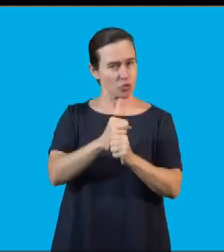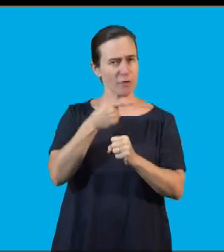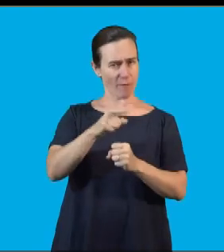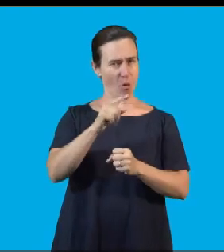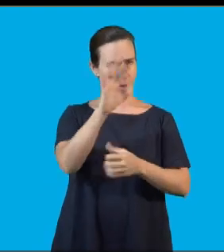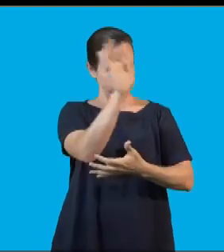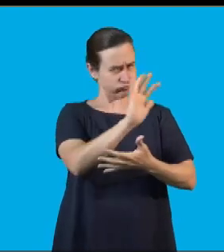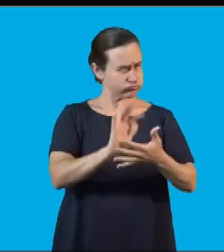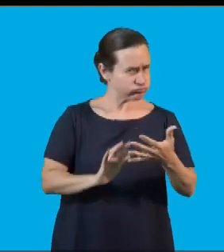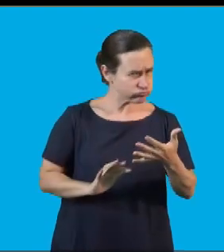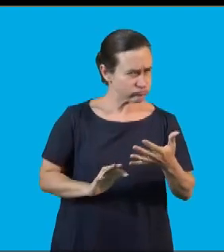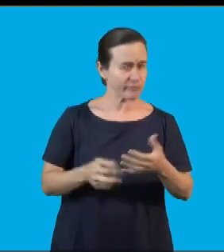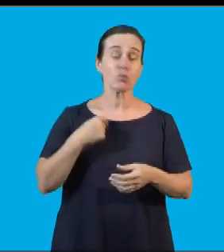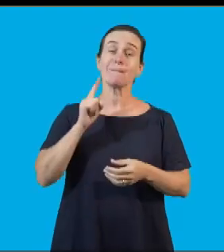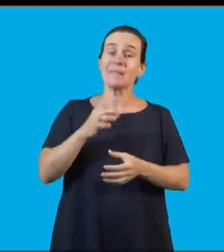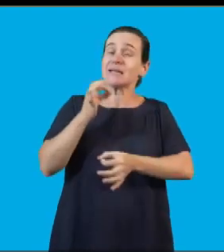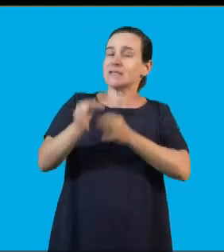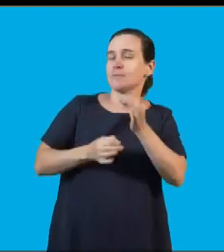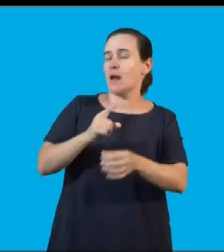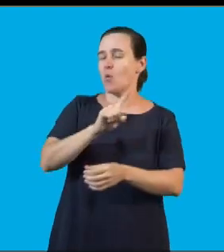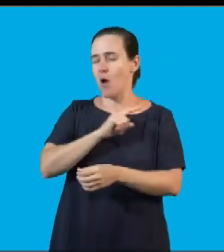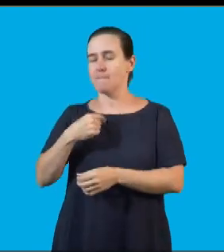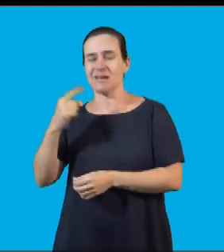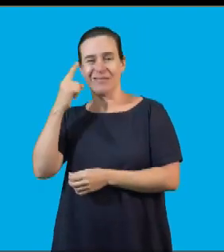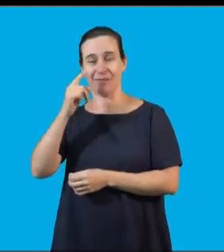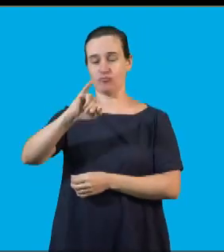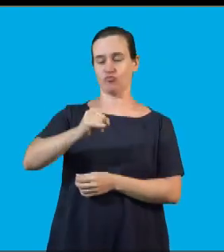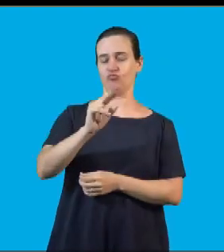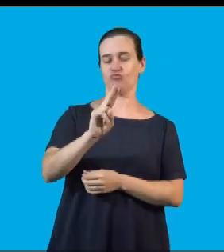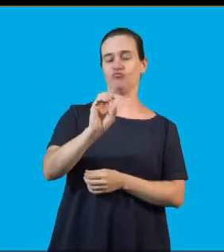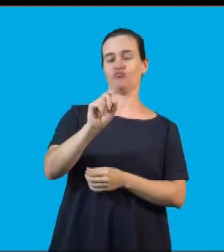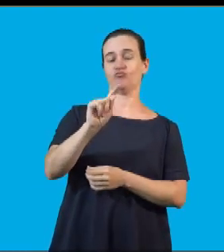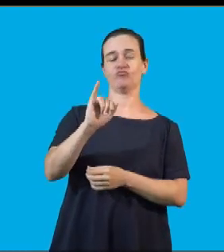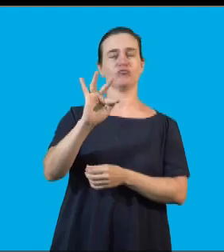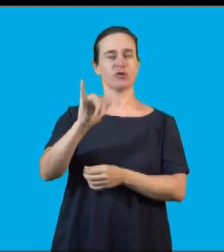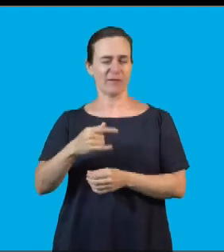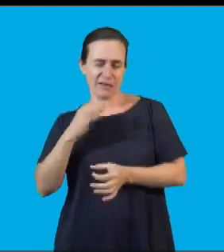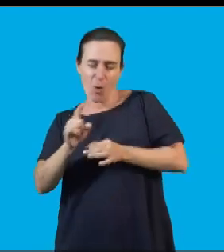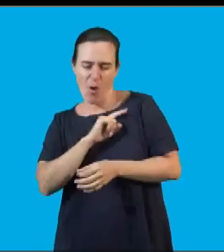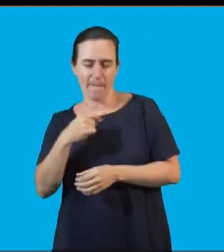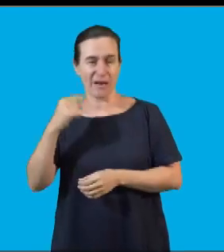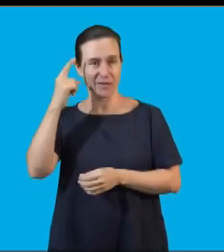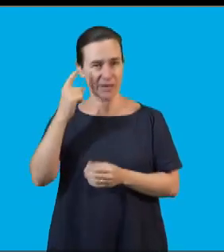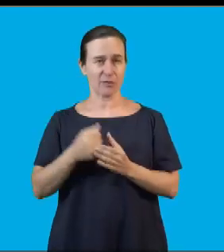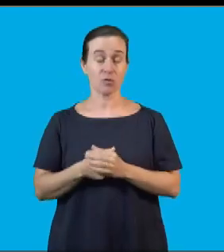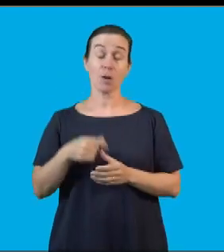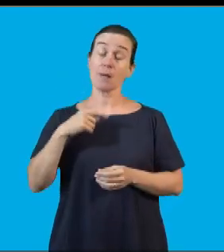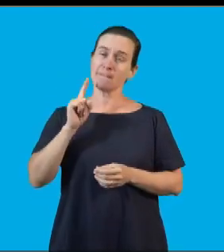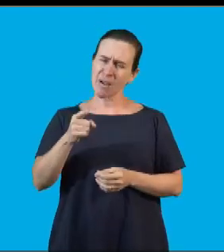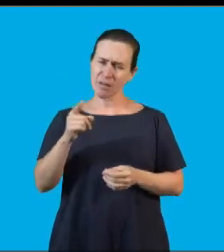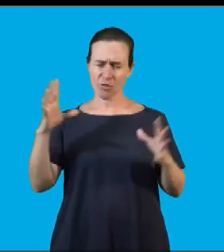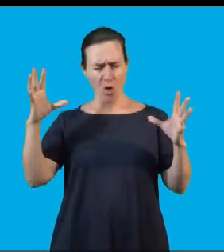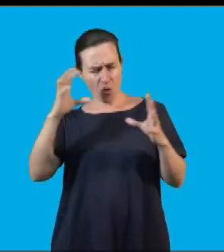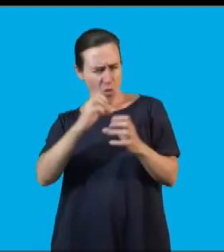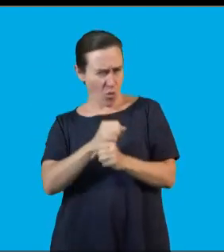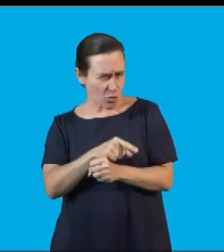conclusion to the article? And of course, justify your response. In this question, you must look at the conclusion,